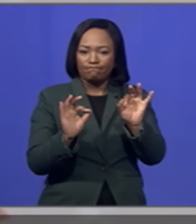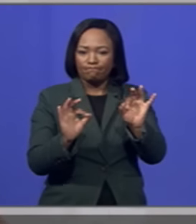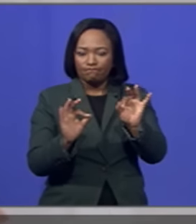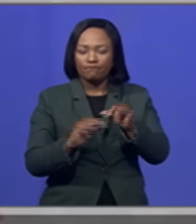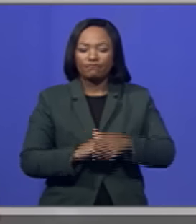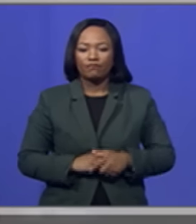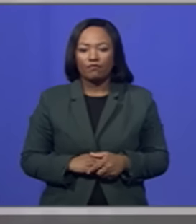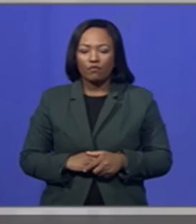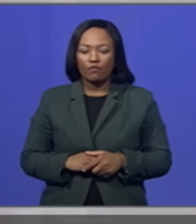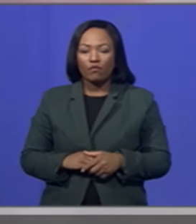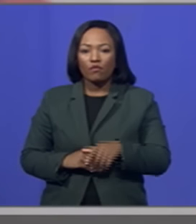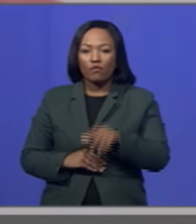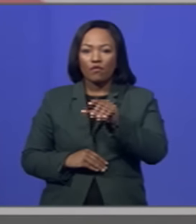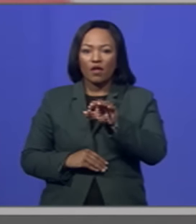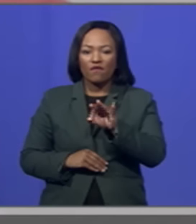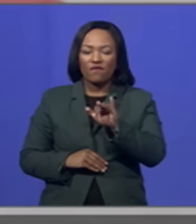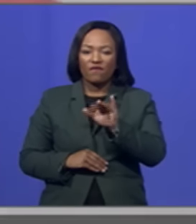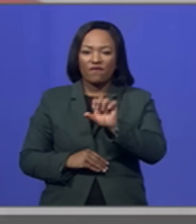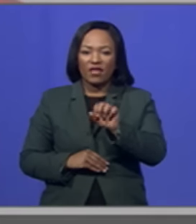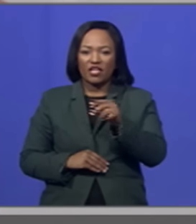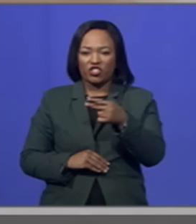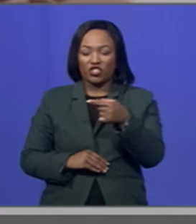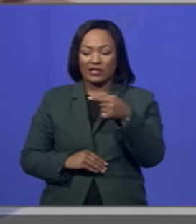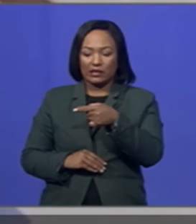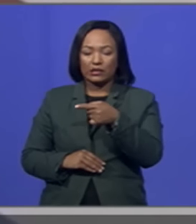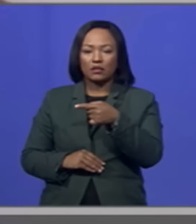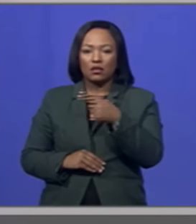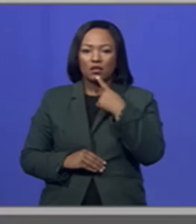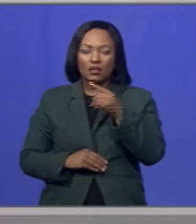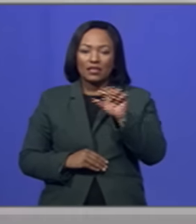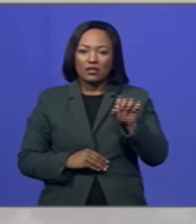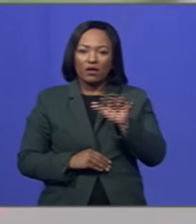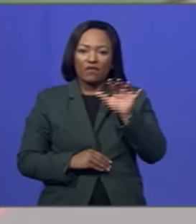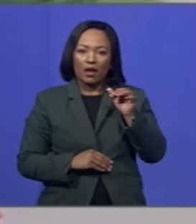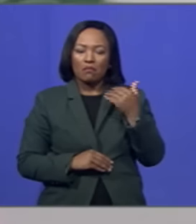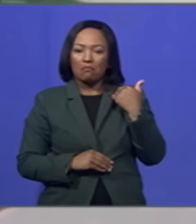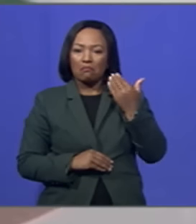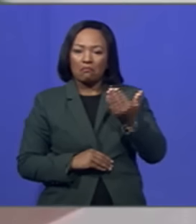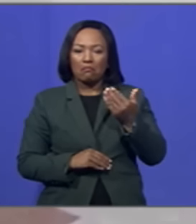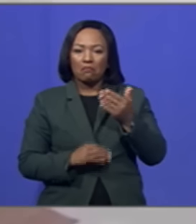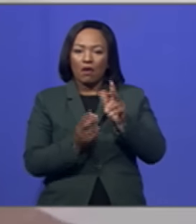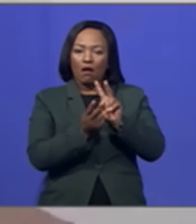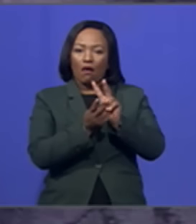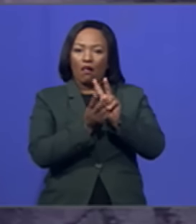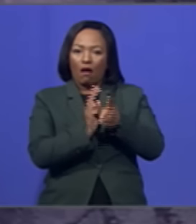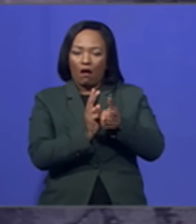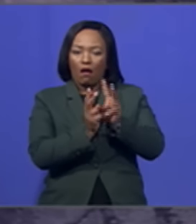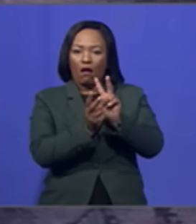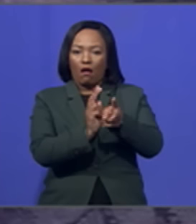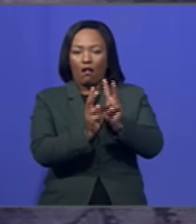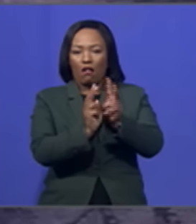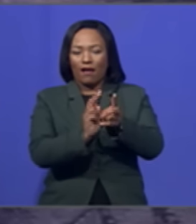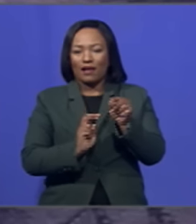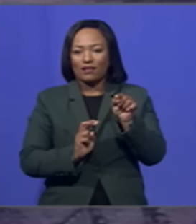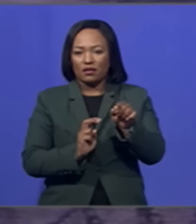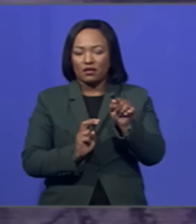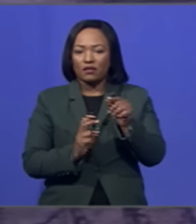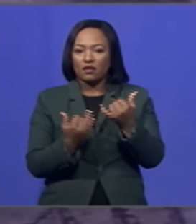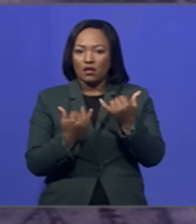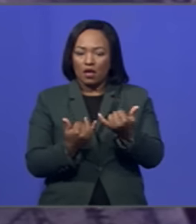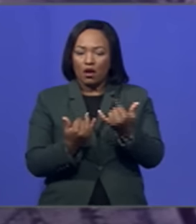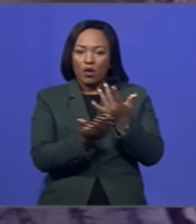Fitch e thuletsa katleho ya Afrika Borwa ho tswa boemong ba ho phela ka ho kadima ho ba naha e bontshang phaello le hore boleng ba kgolo